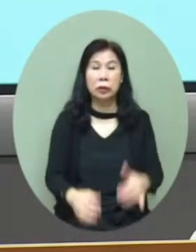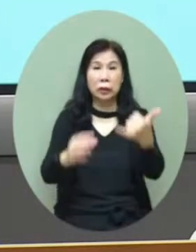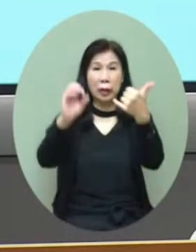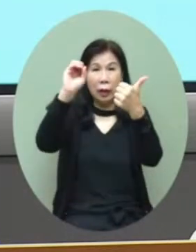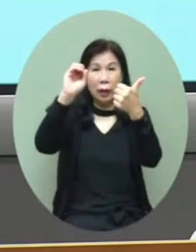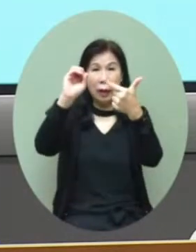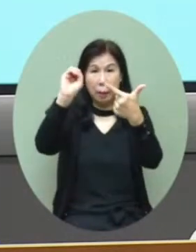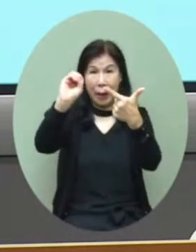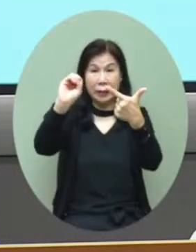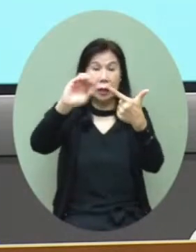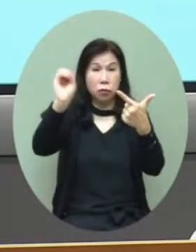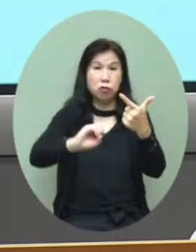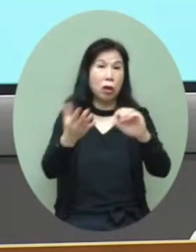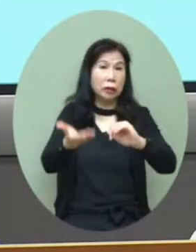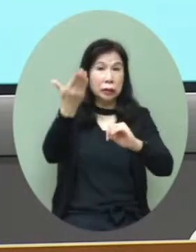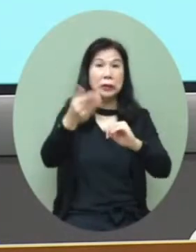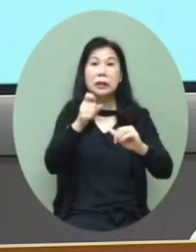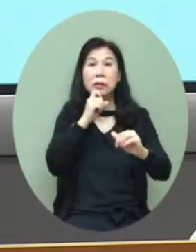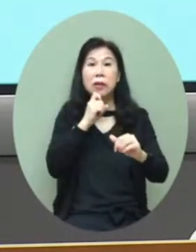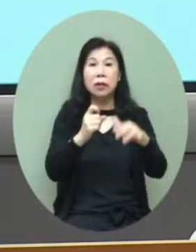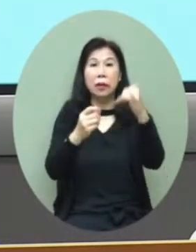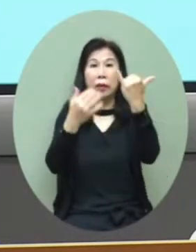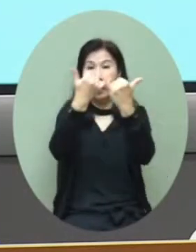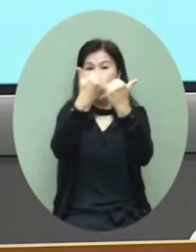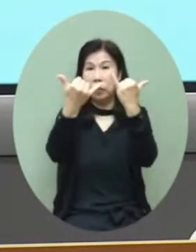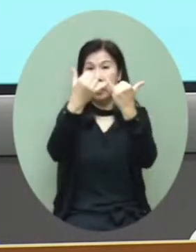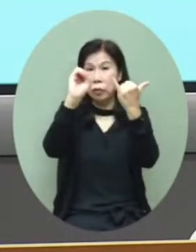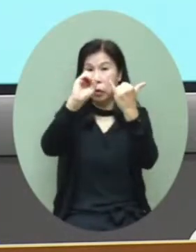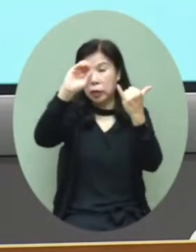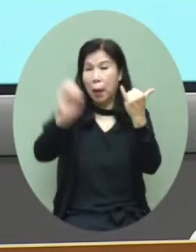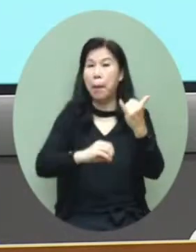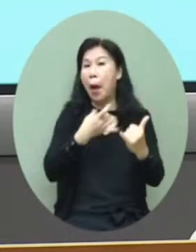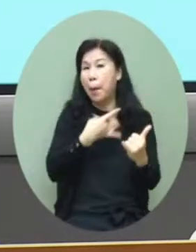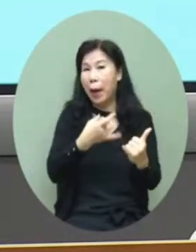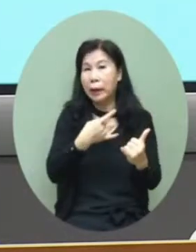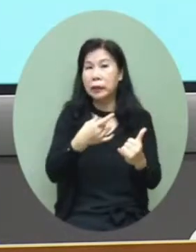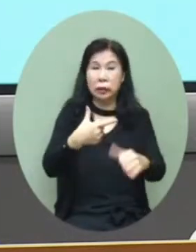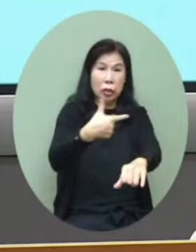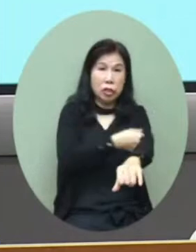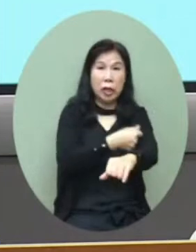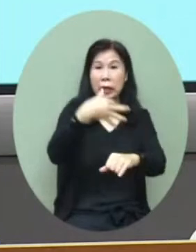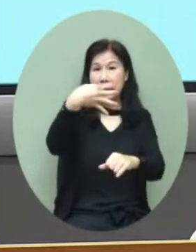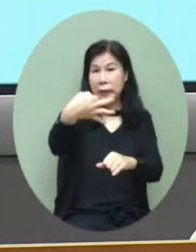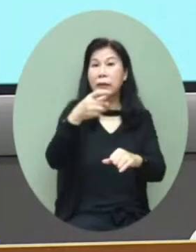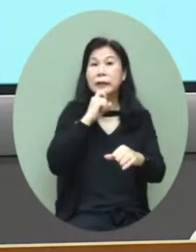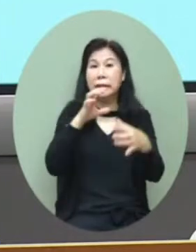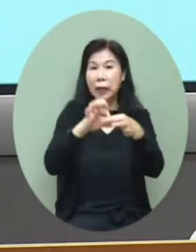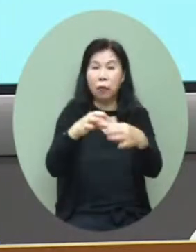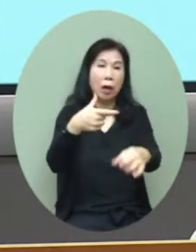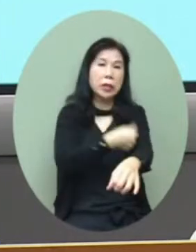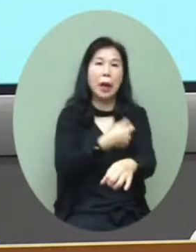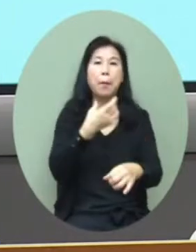And 95% of the fatality cases are those above the age of 60.